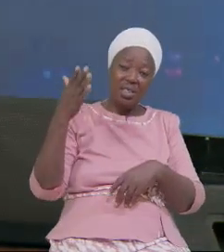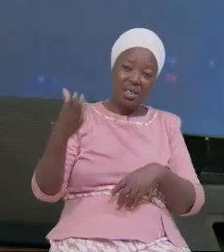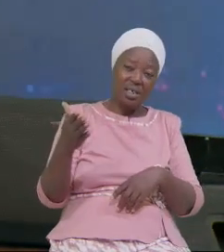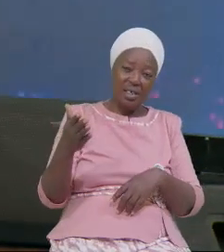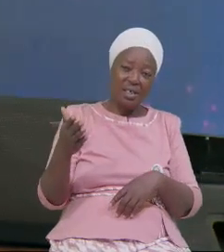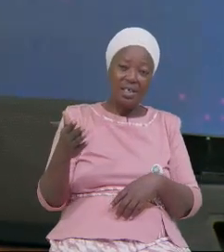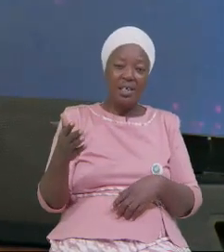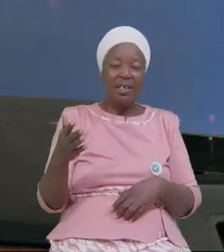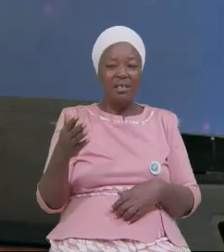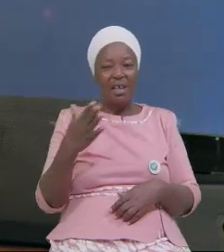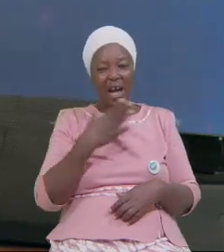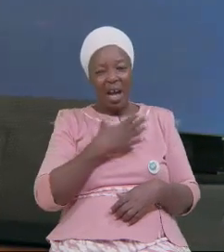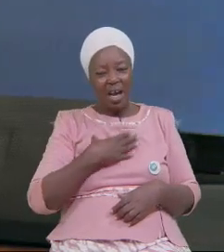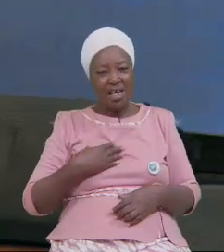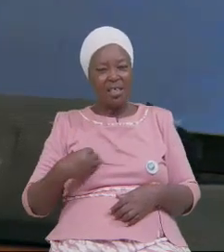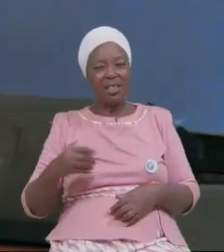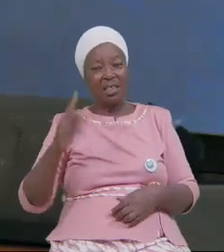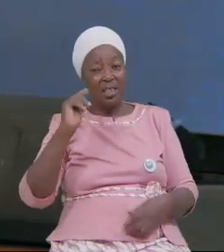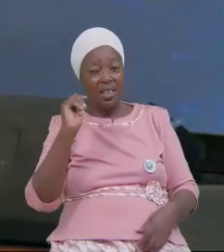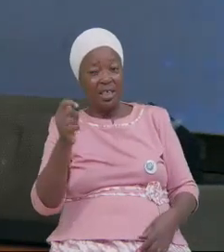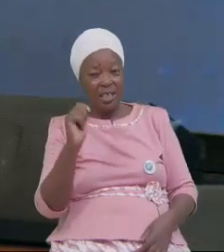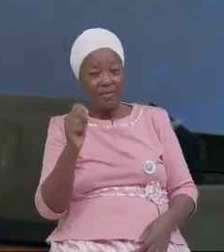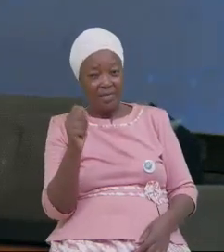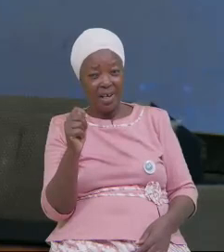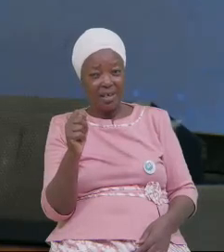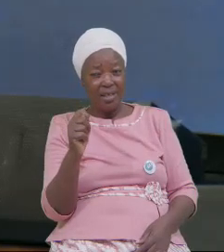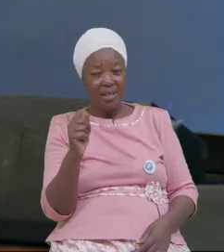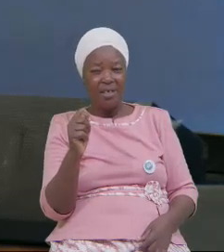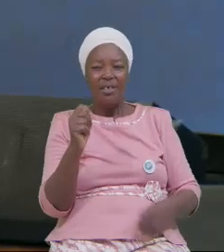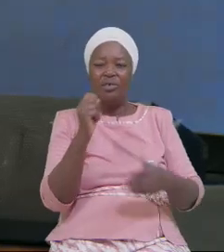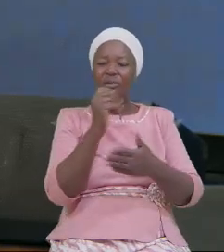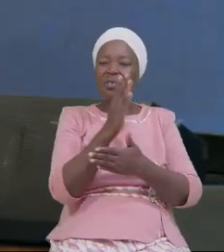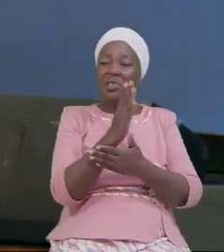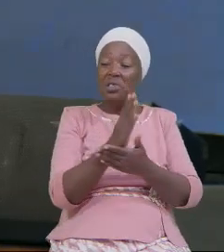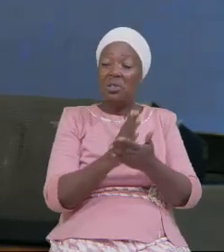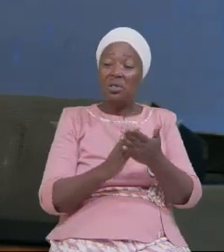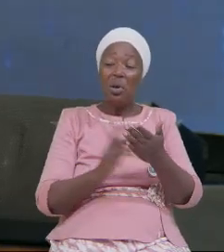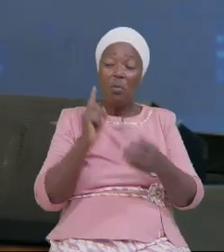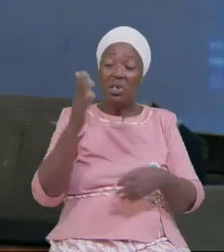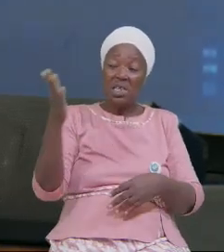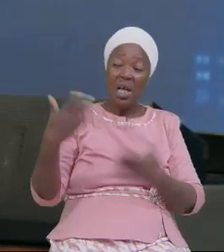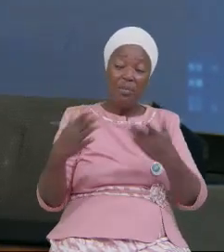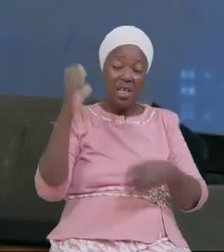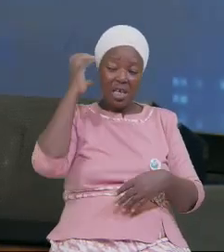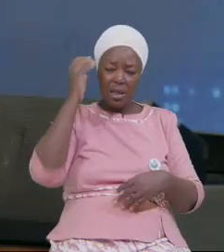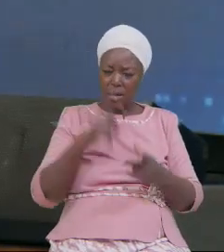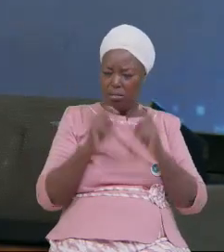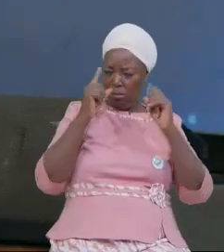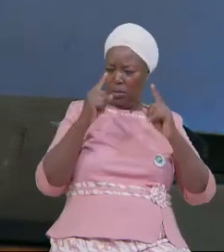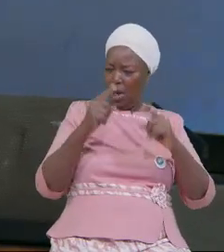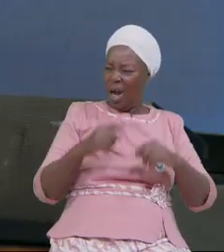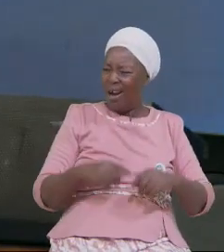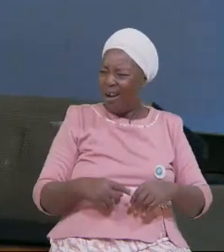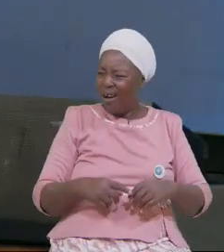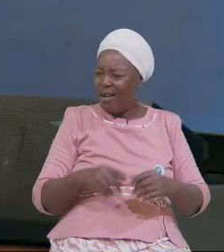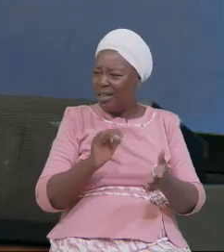and testify, somebody there may hear and said, what? So and so, he